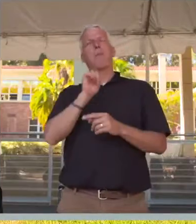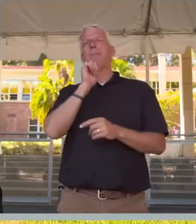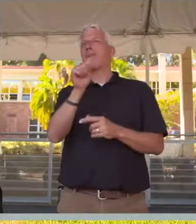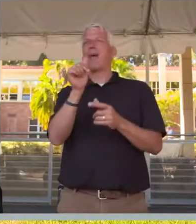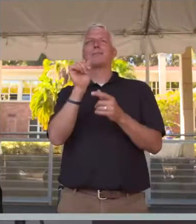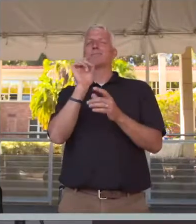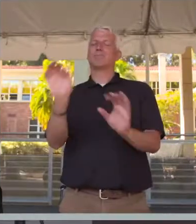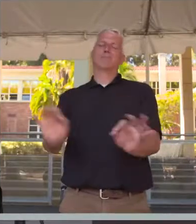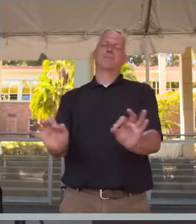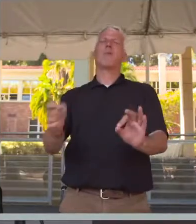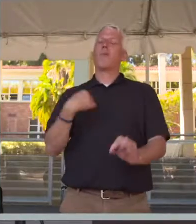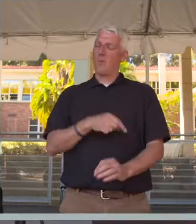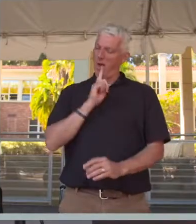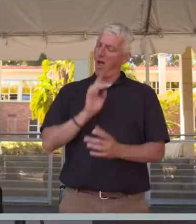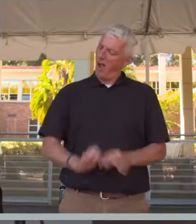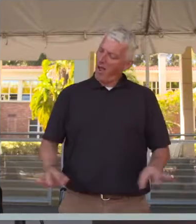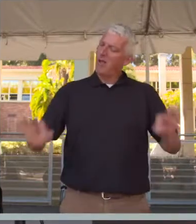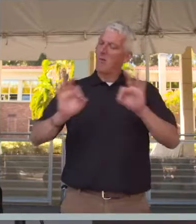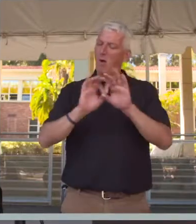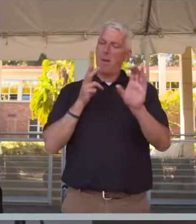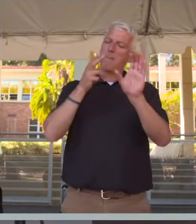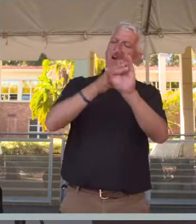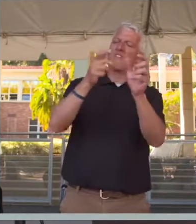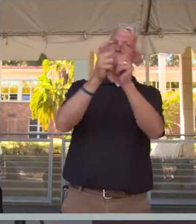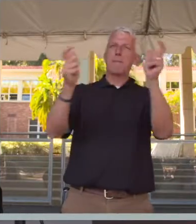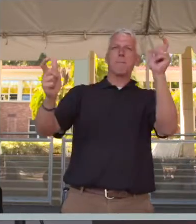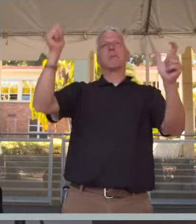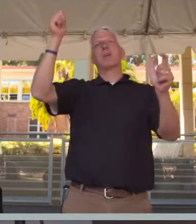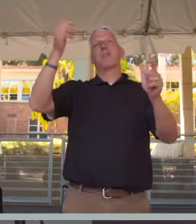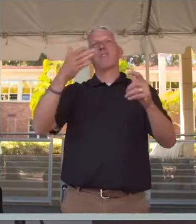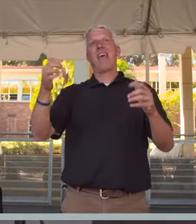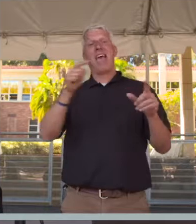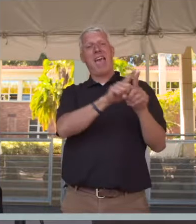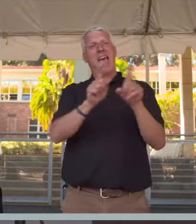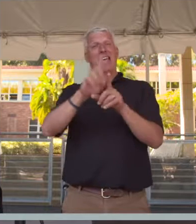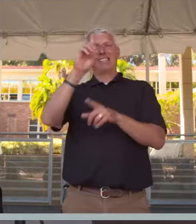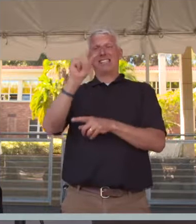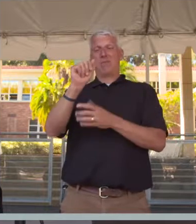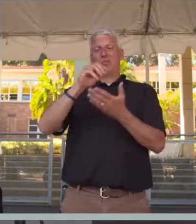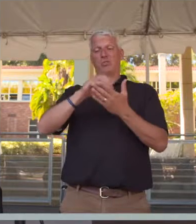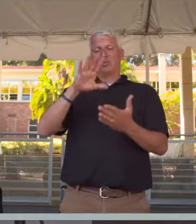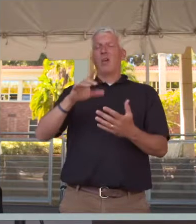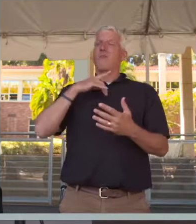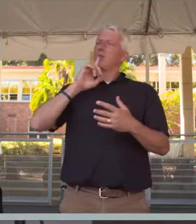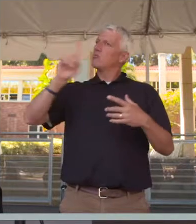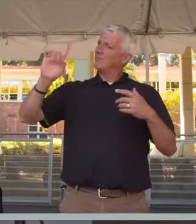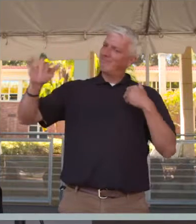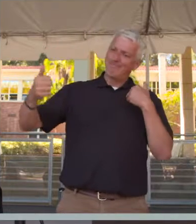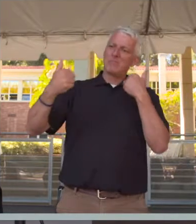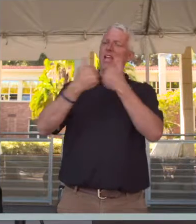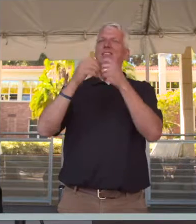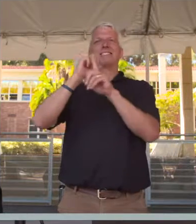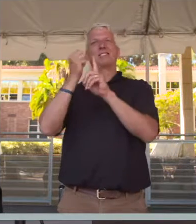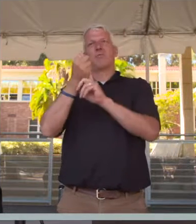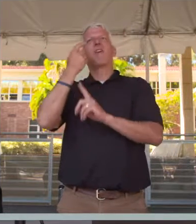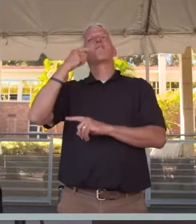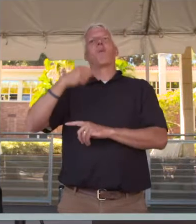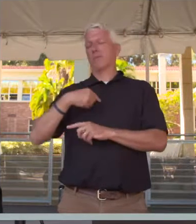insignificant. We are a part of something infinite. As a disabled student, the last 2 years have been immensely challenging for me and many of